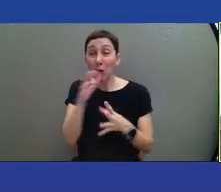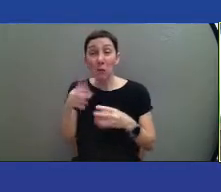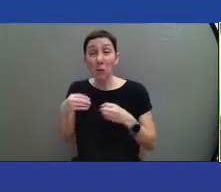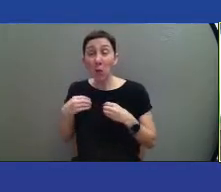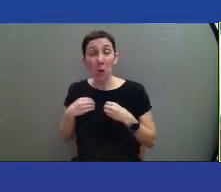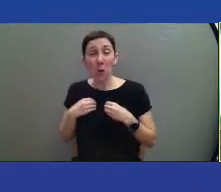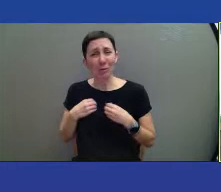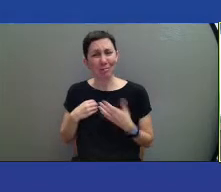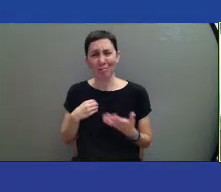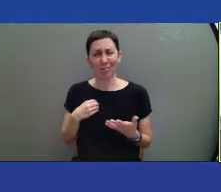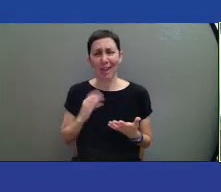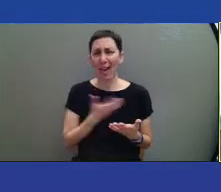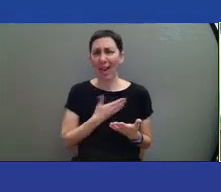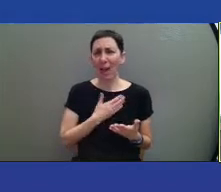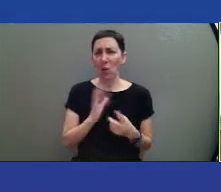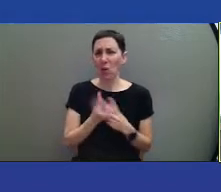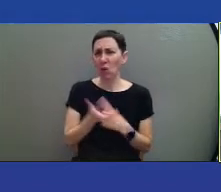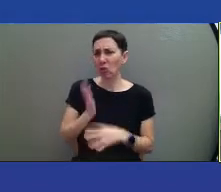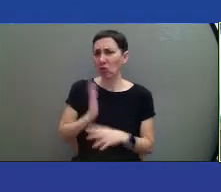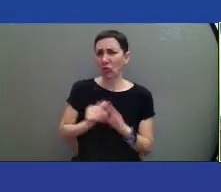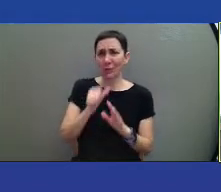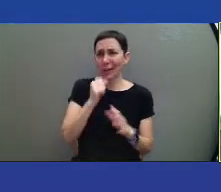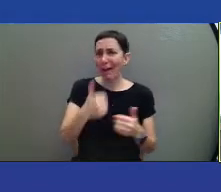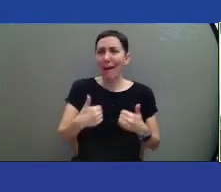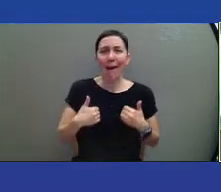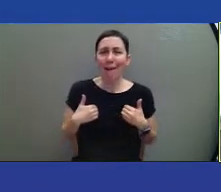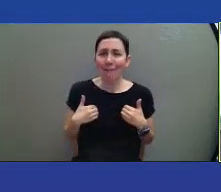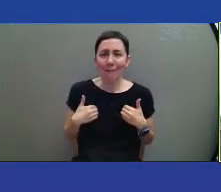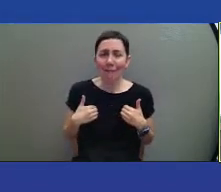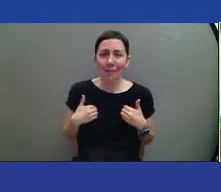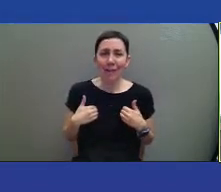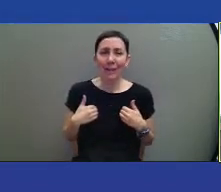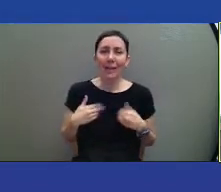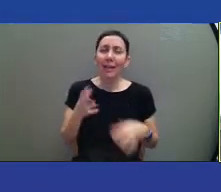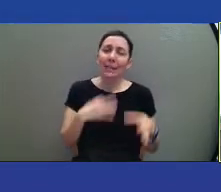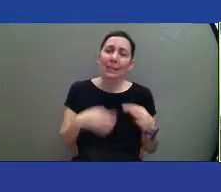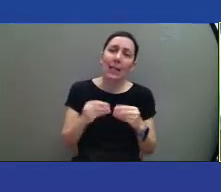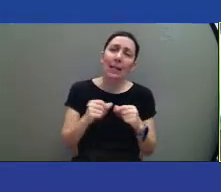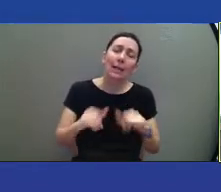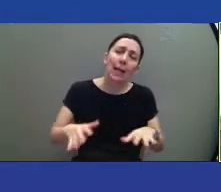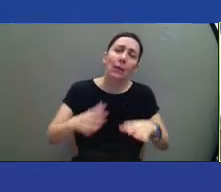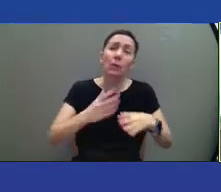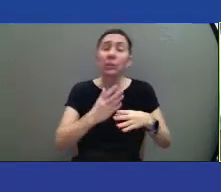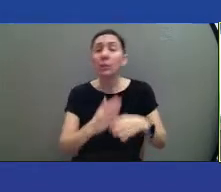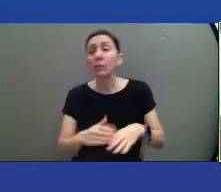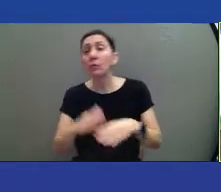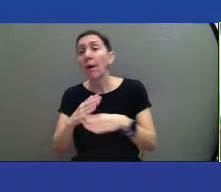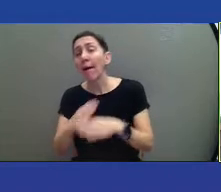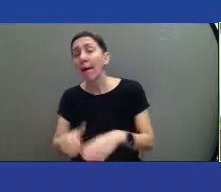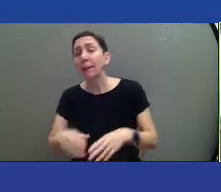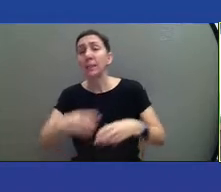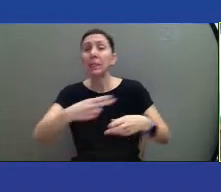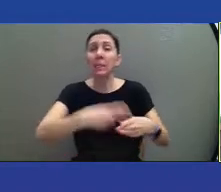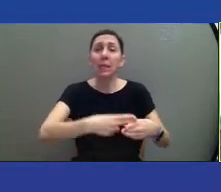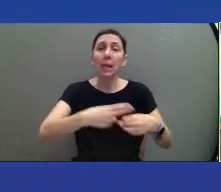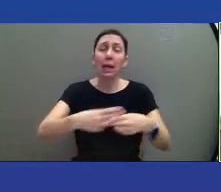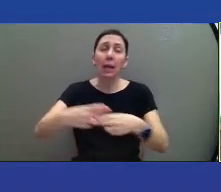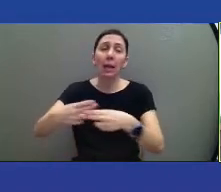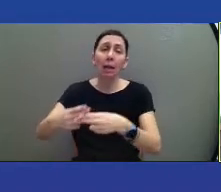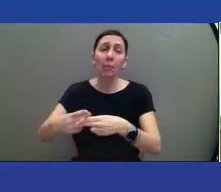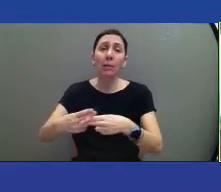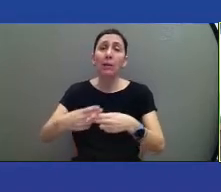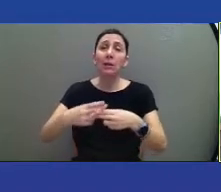Hawaiian culture. Instead, there was this really complex system of land division where parcels were designated according to their